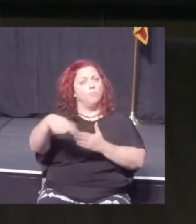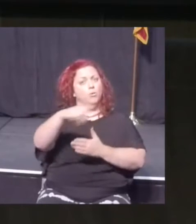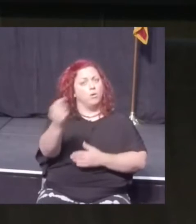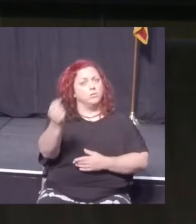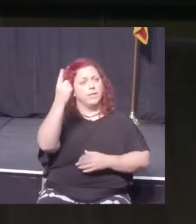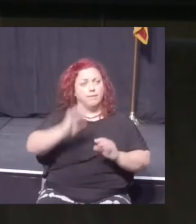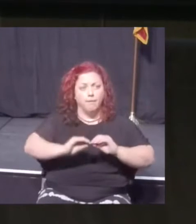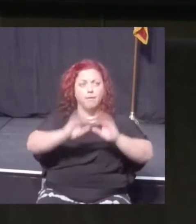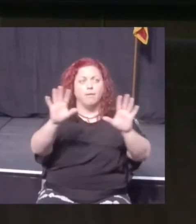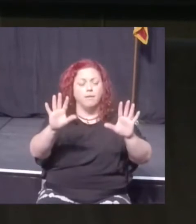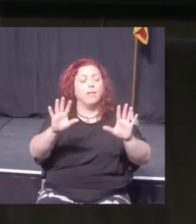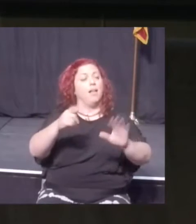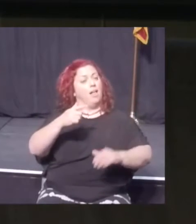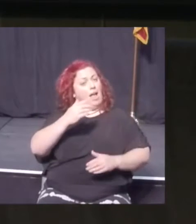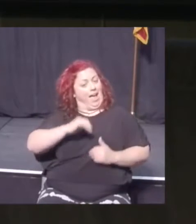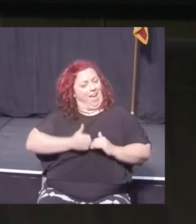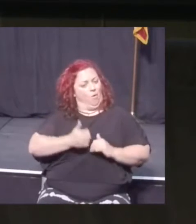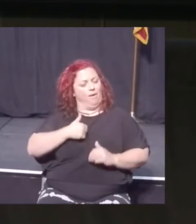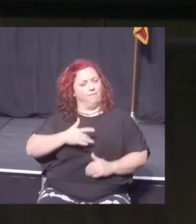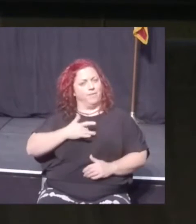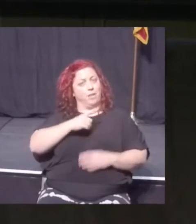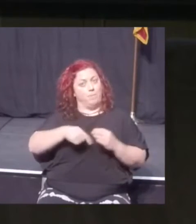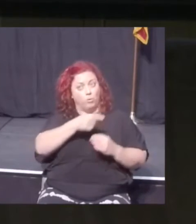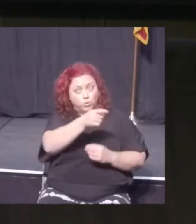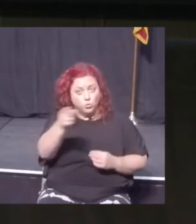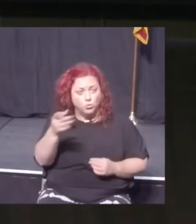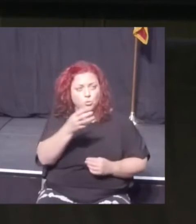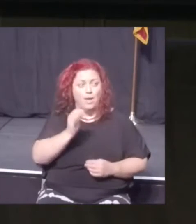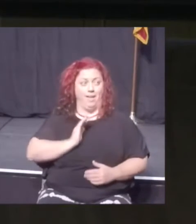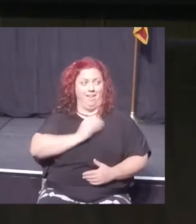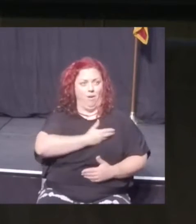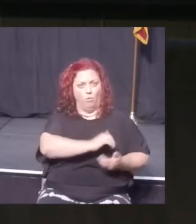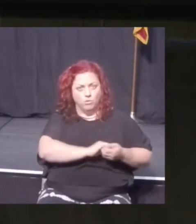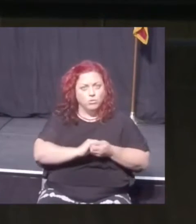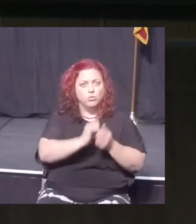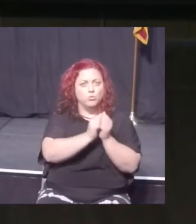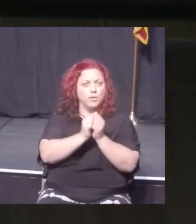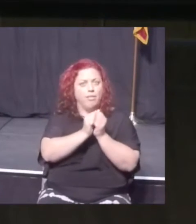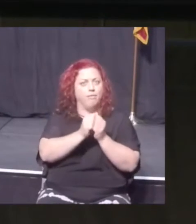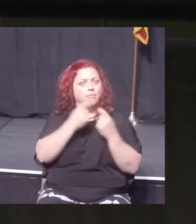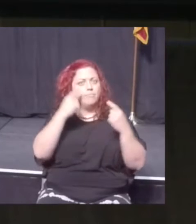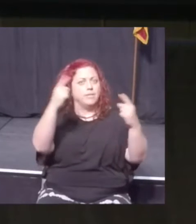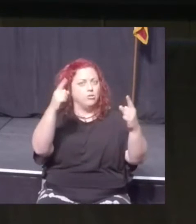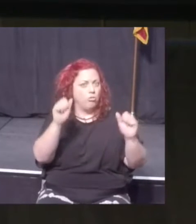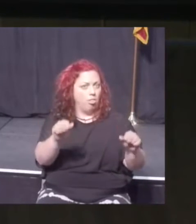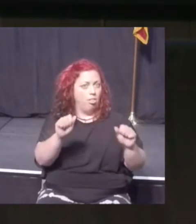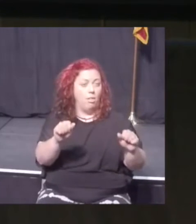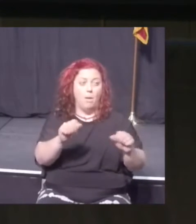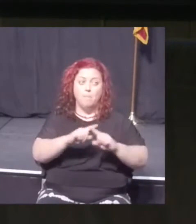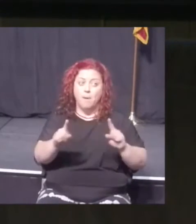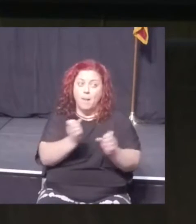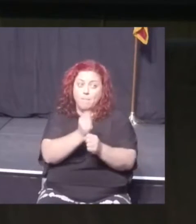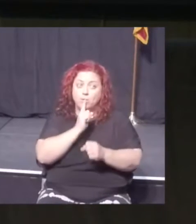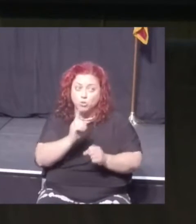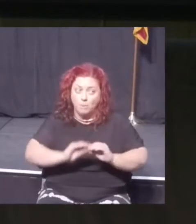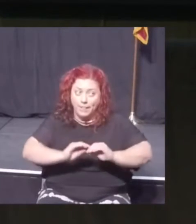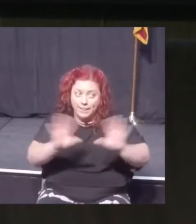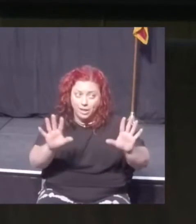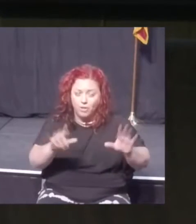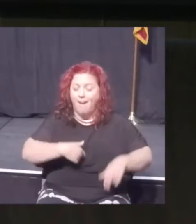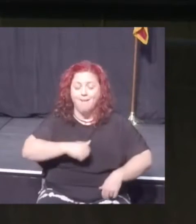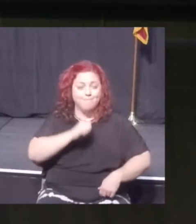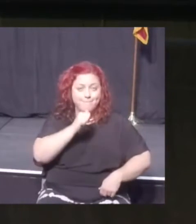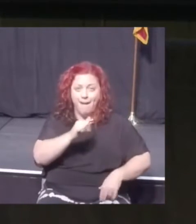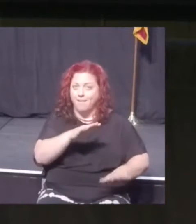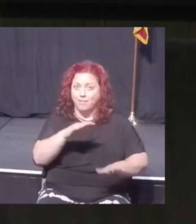our potential. But just to clear up any doubts, I'm not going anywhere.